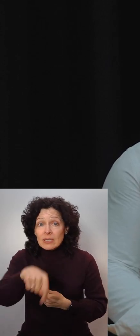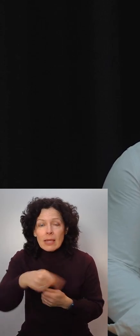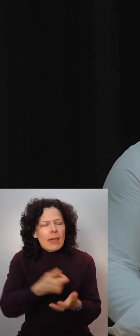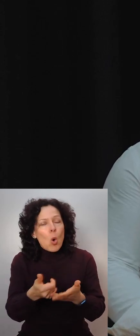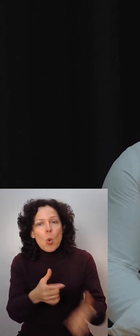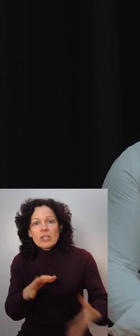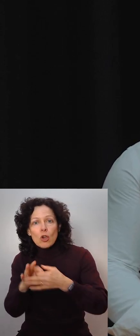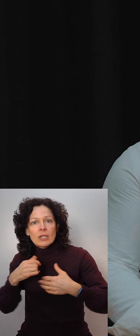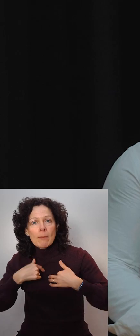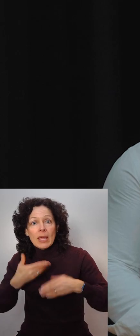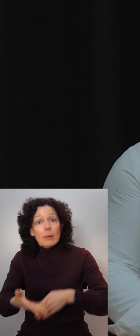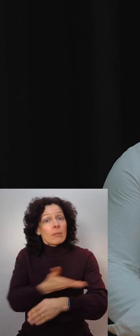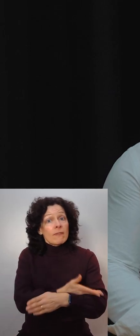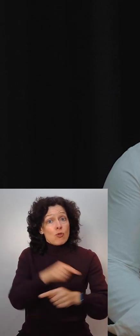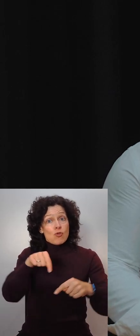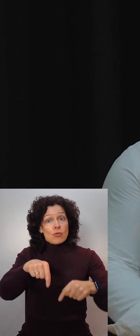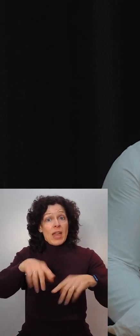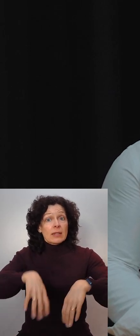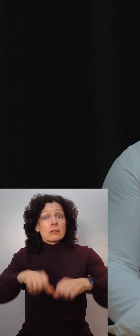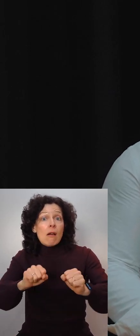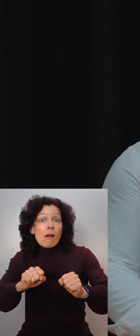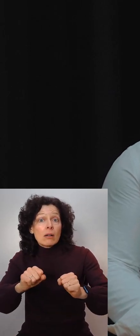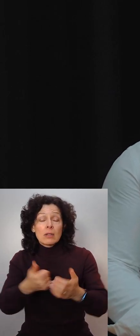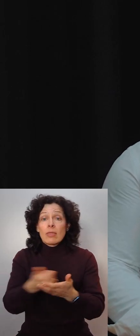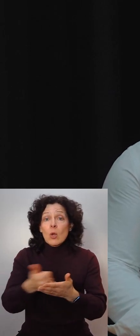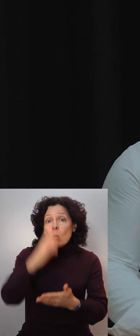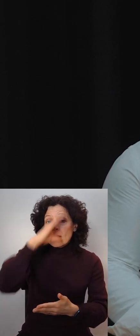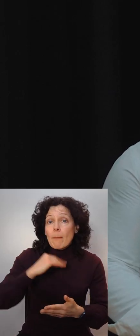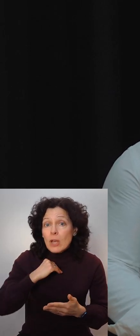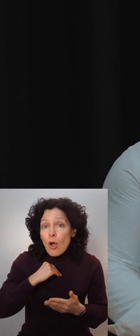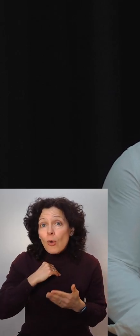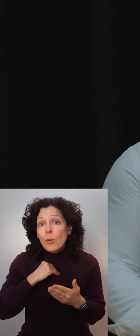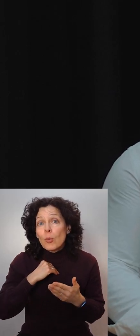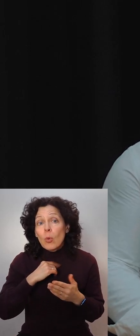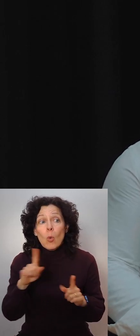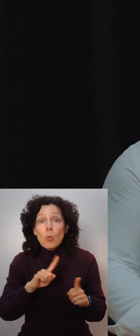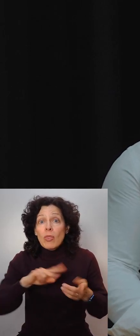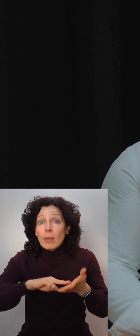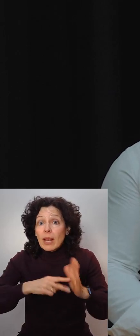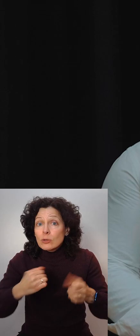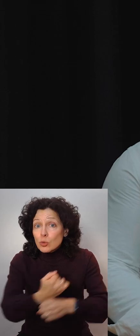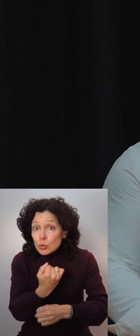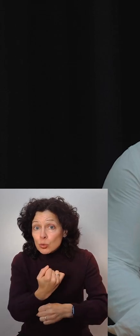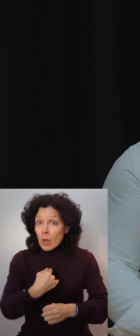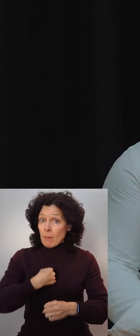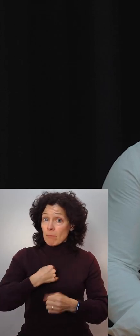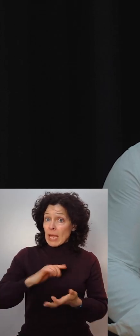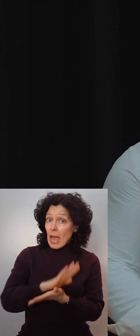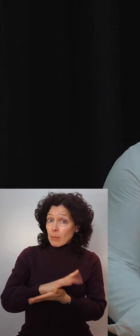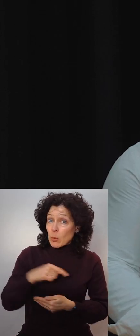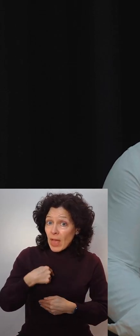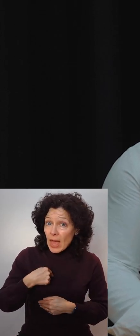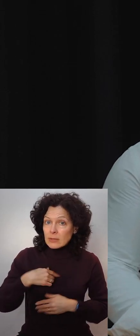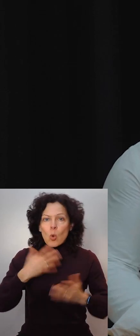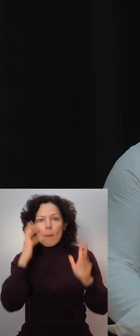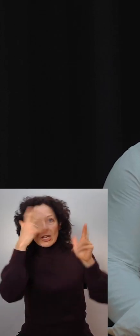me before that start. You know what I mean? They always let me know like what they're gonna do, if I'm happy with that, if I'm concerned